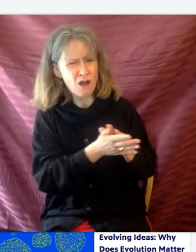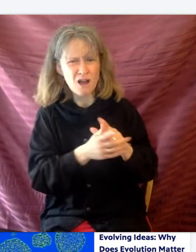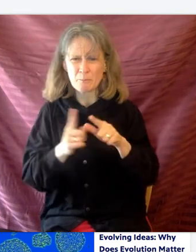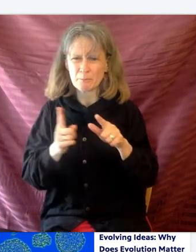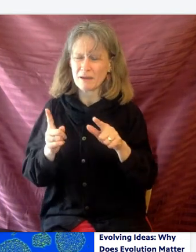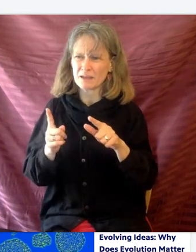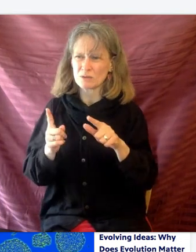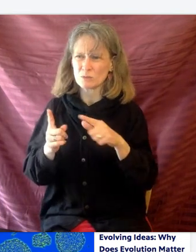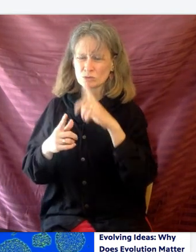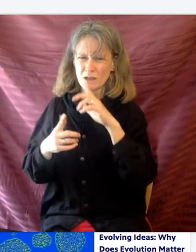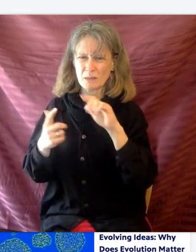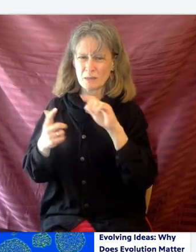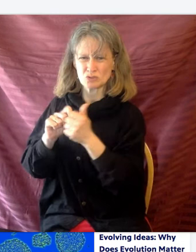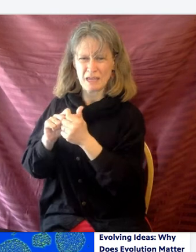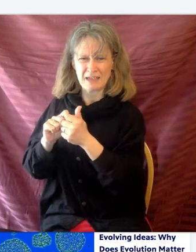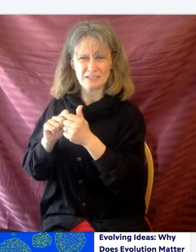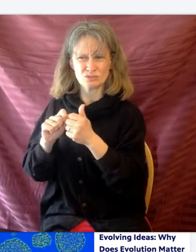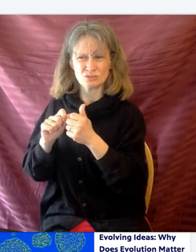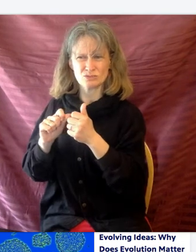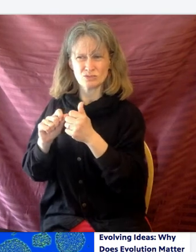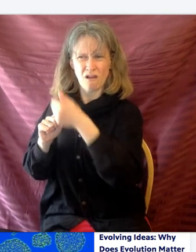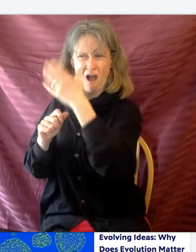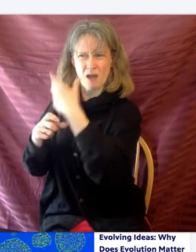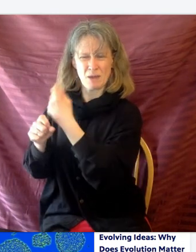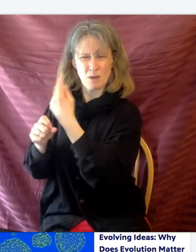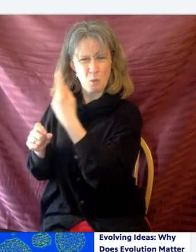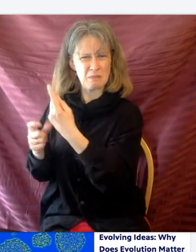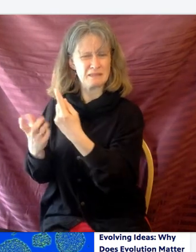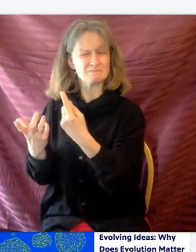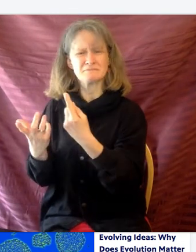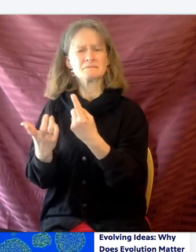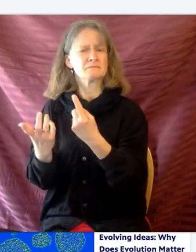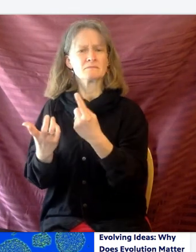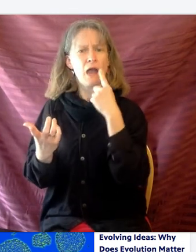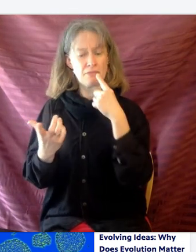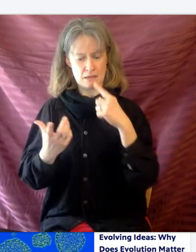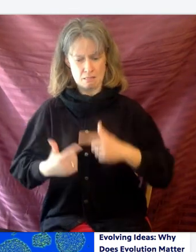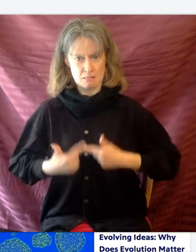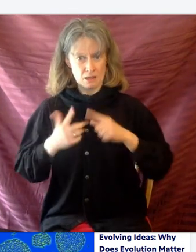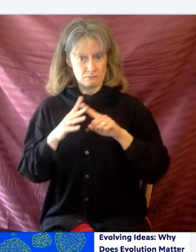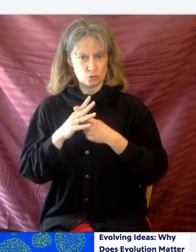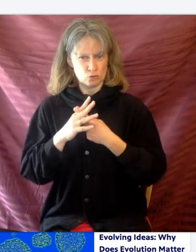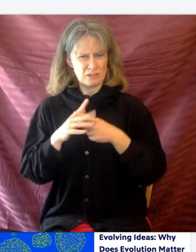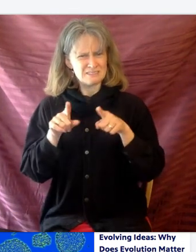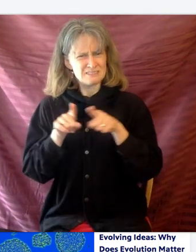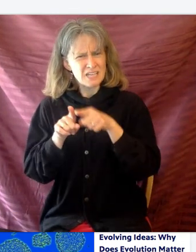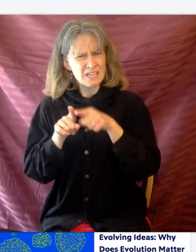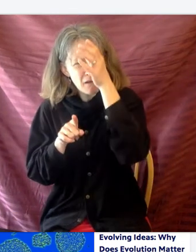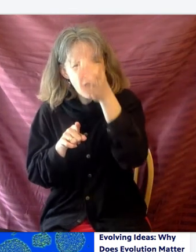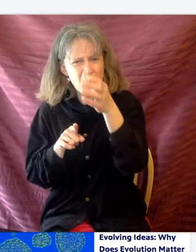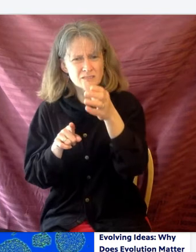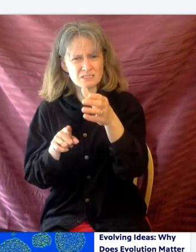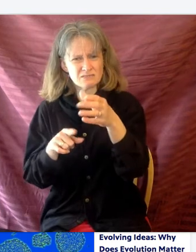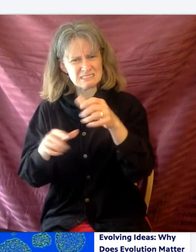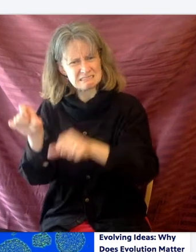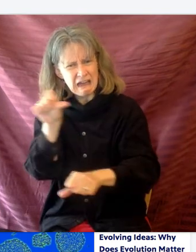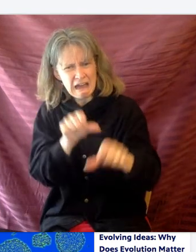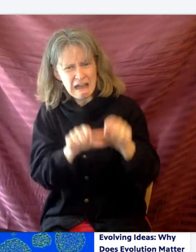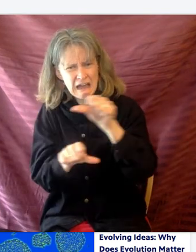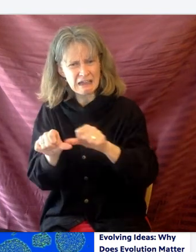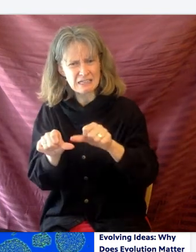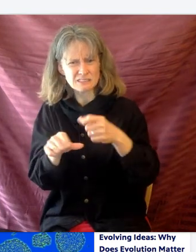God. Surely the creation of life has to be explained in the same way as geology, using natural, ordinary, everyday